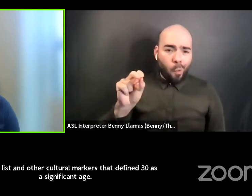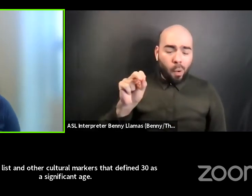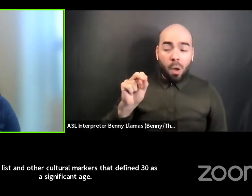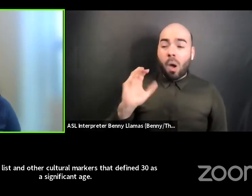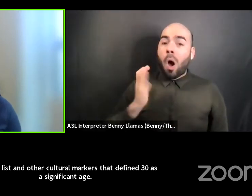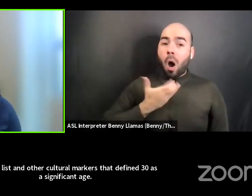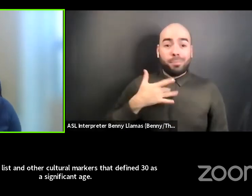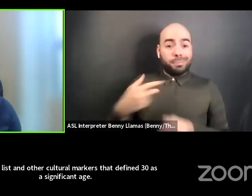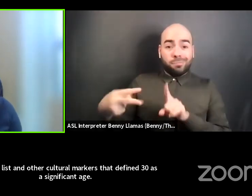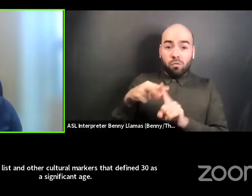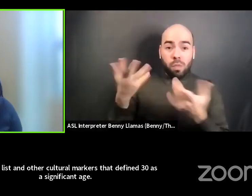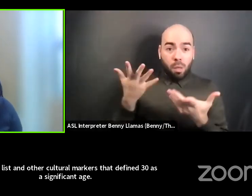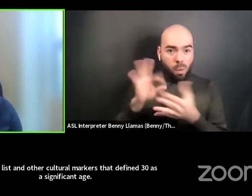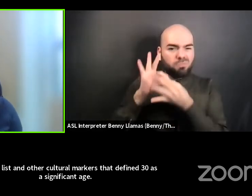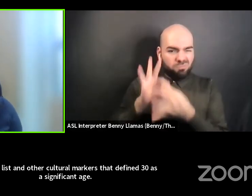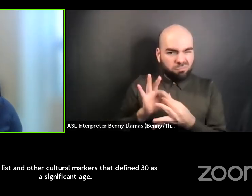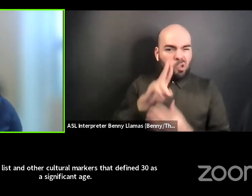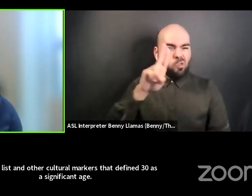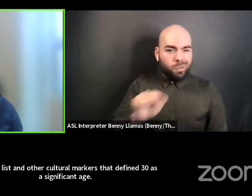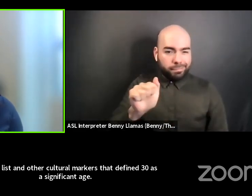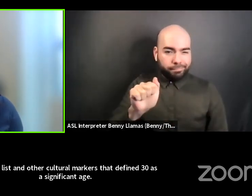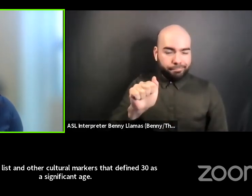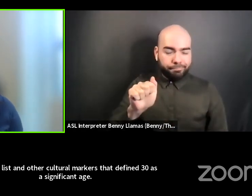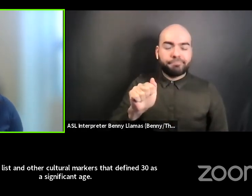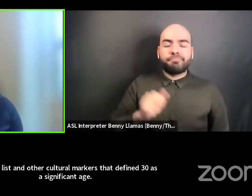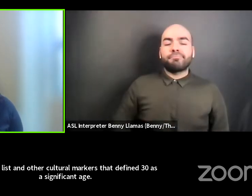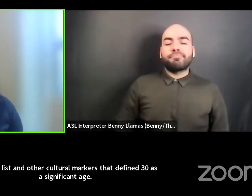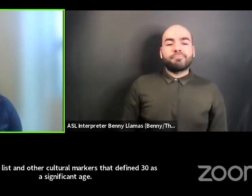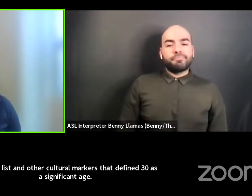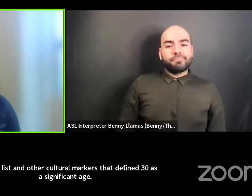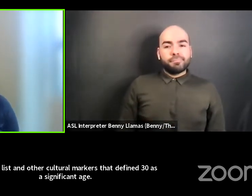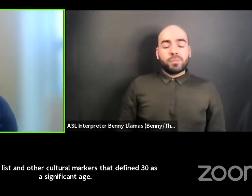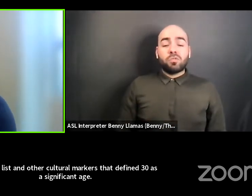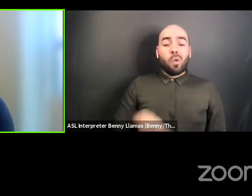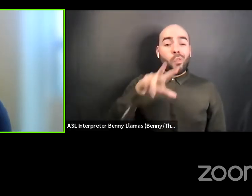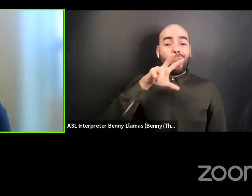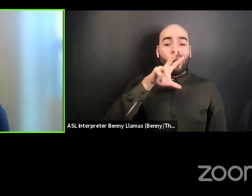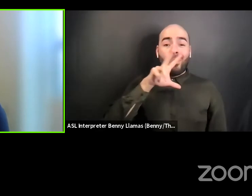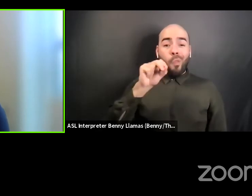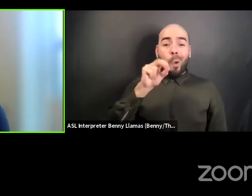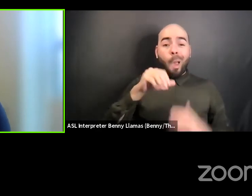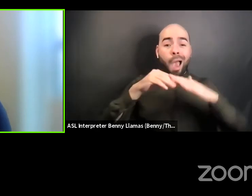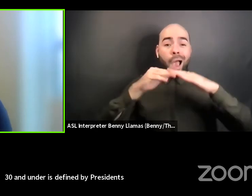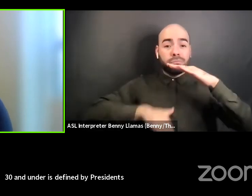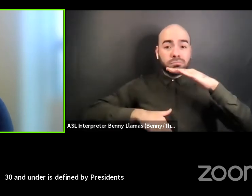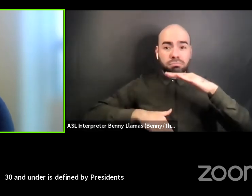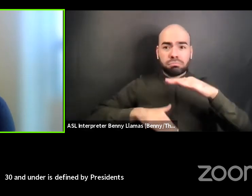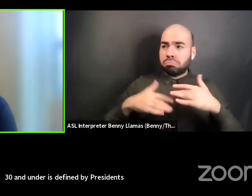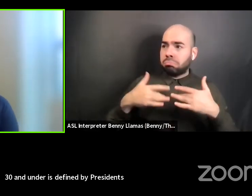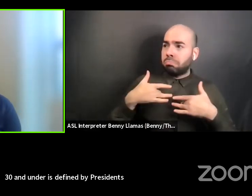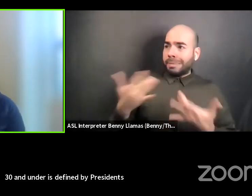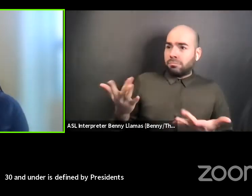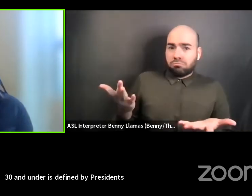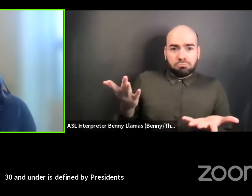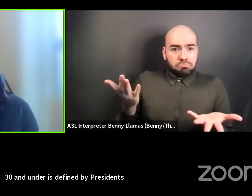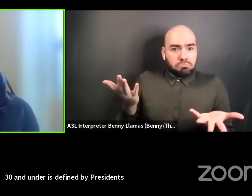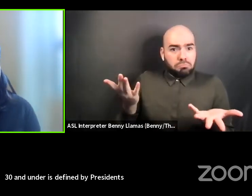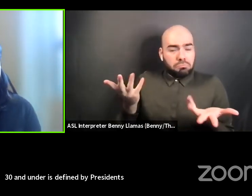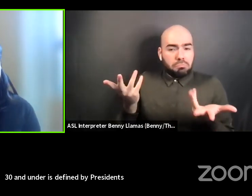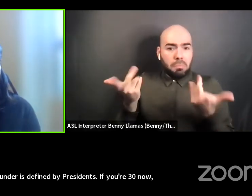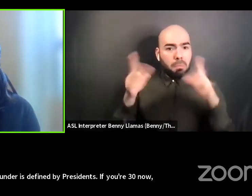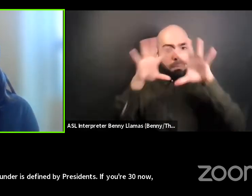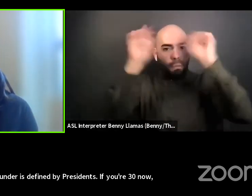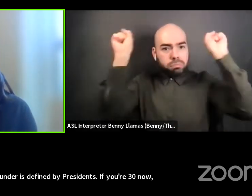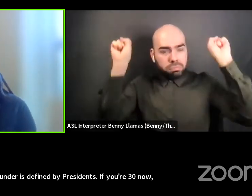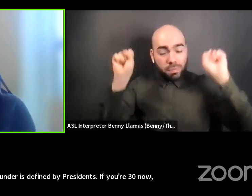and has several definitions. 30 and under is defined by presidents. If you're 30 now, then the